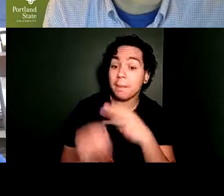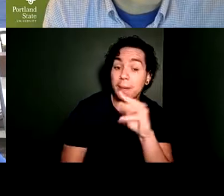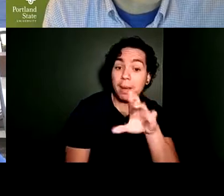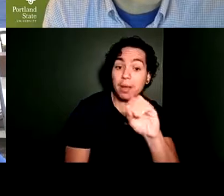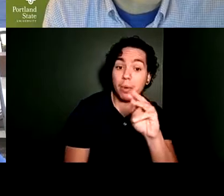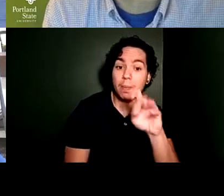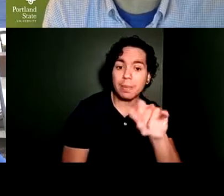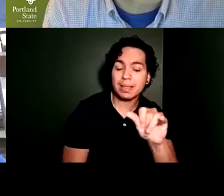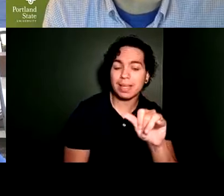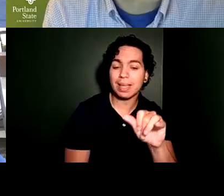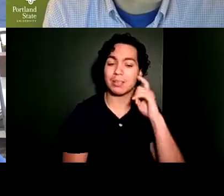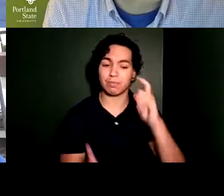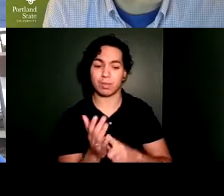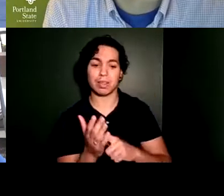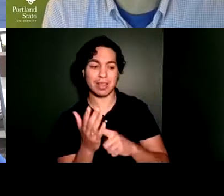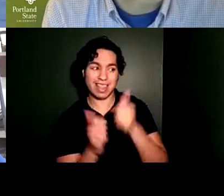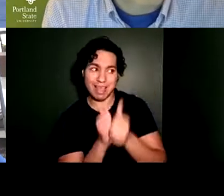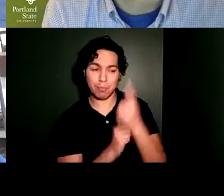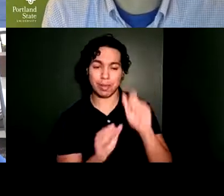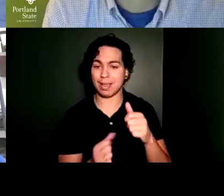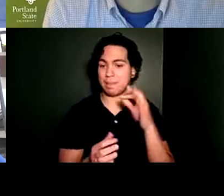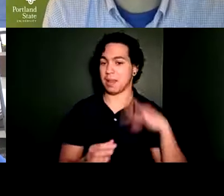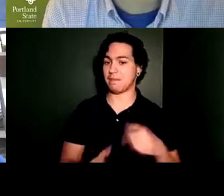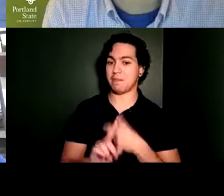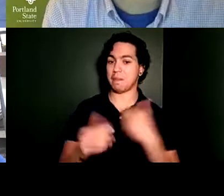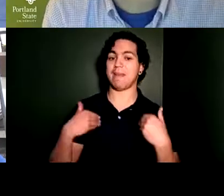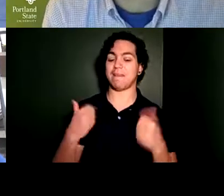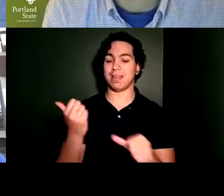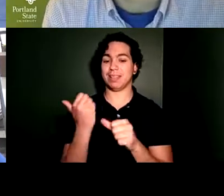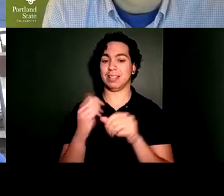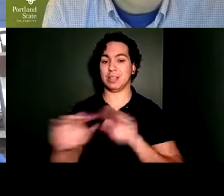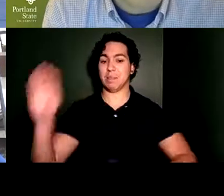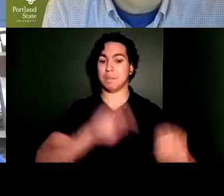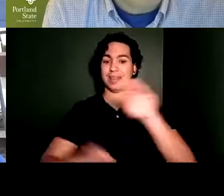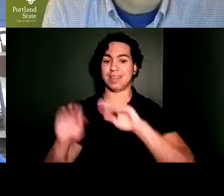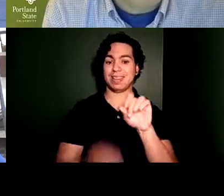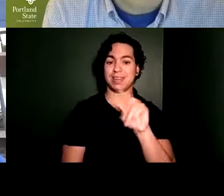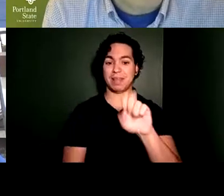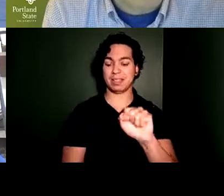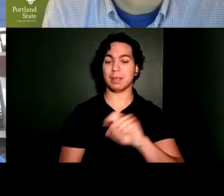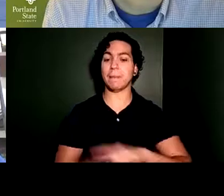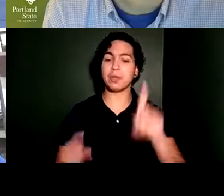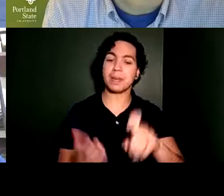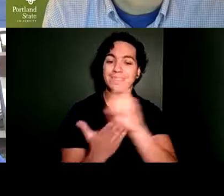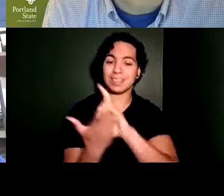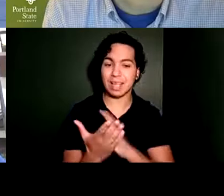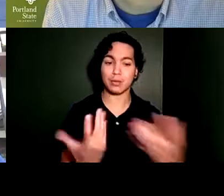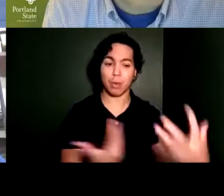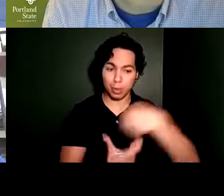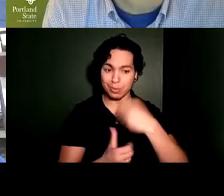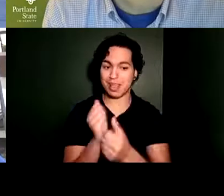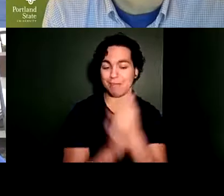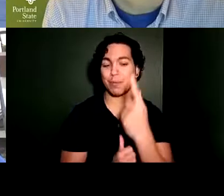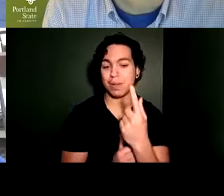us could benefit from having assistive mobility devices, but they just need to be designed to work for all of us. And that's not gonna be the